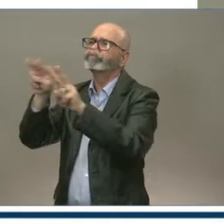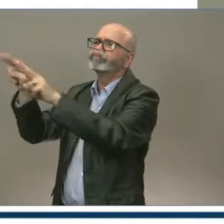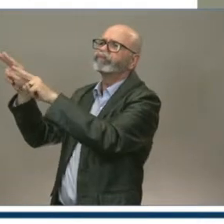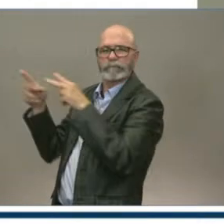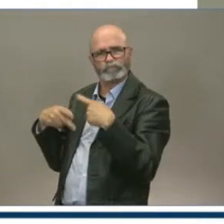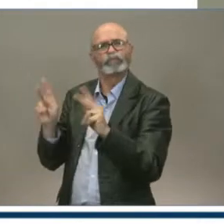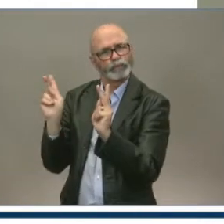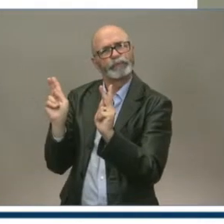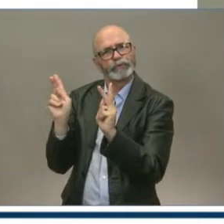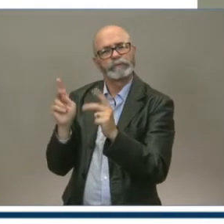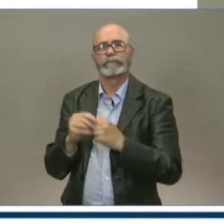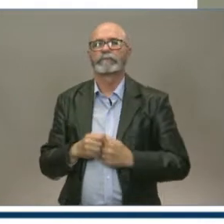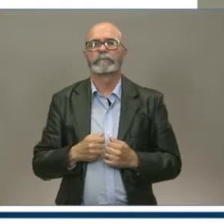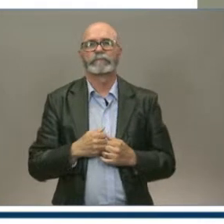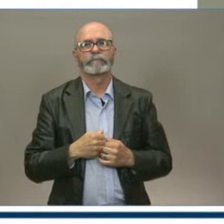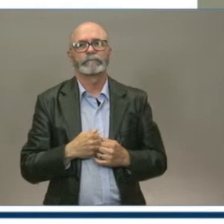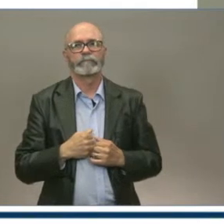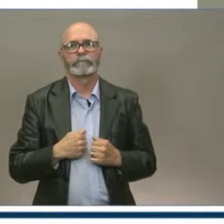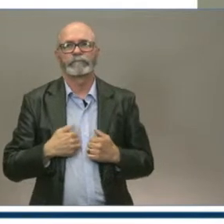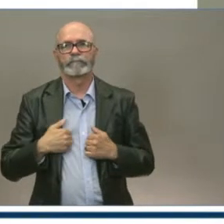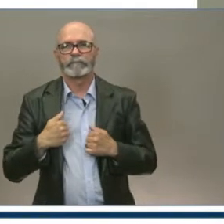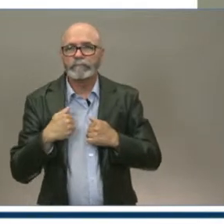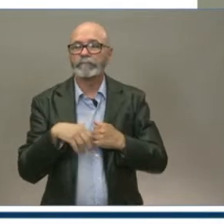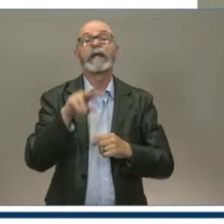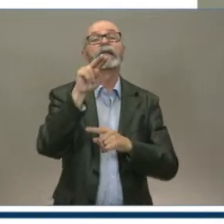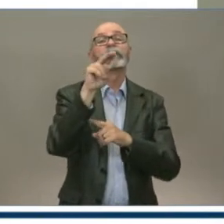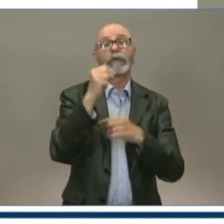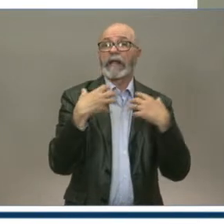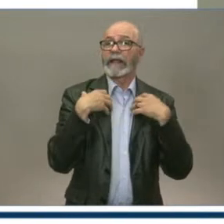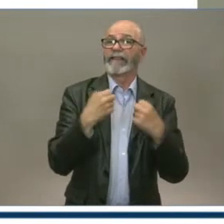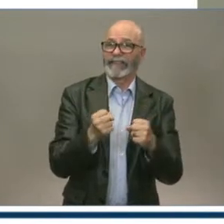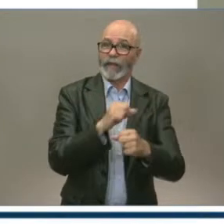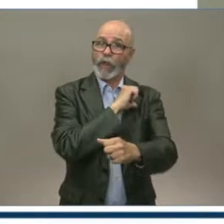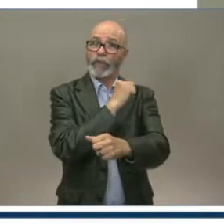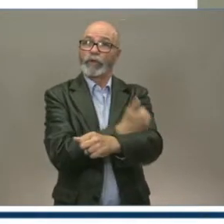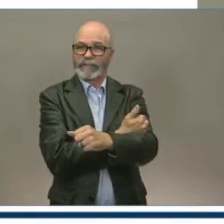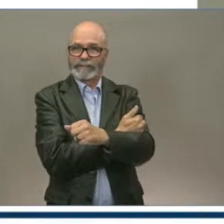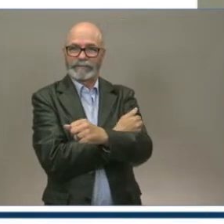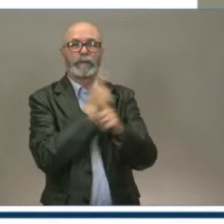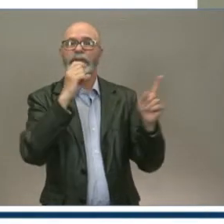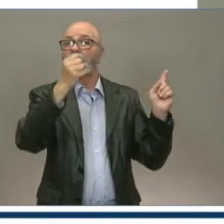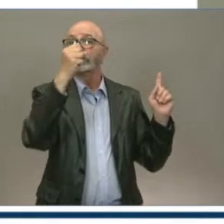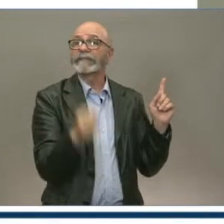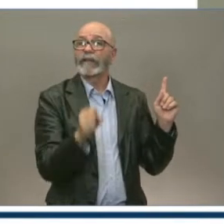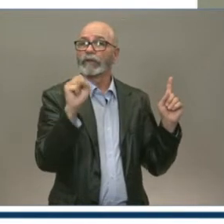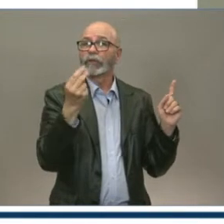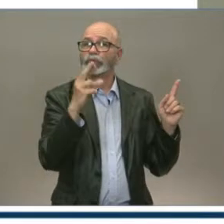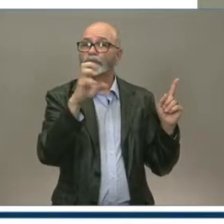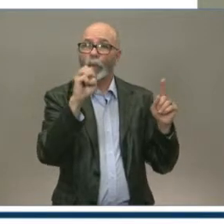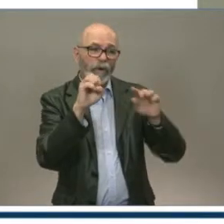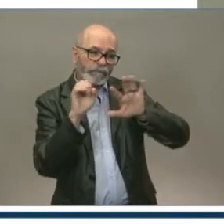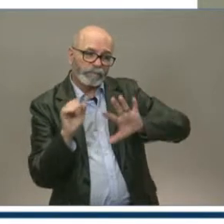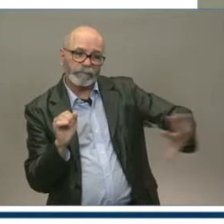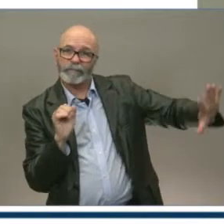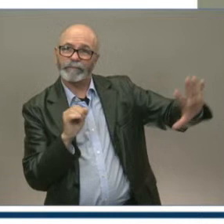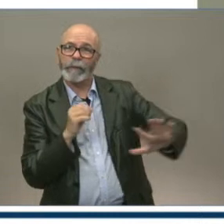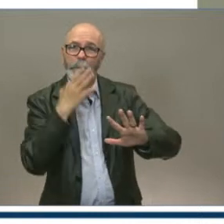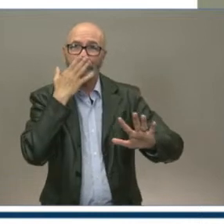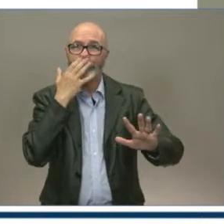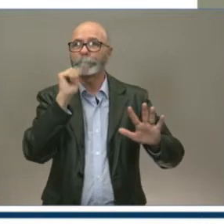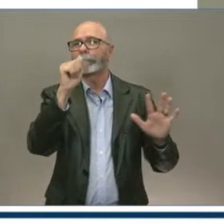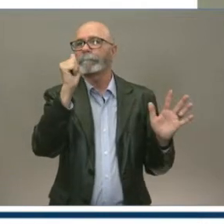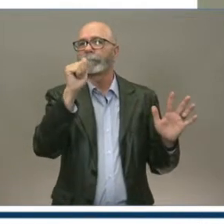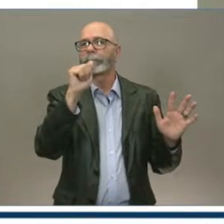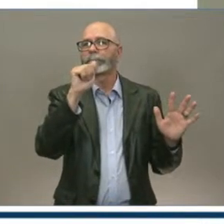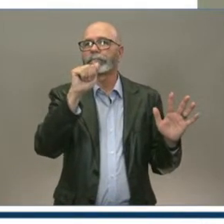Nova Scotia Health Authority did announce some targeted testing for the South Shore this week for the areas of Hebbville and Middlewood, simply as a